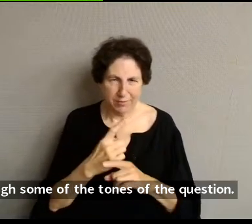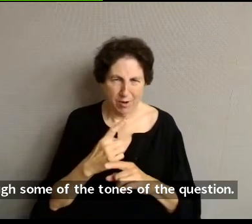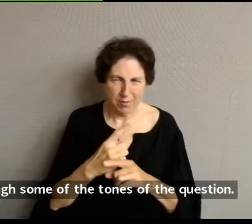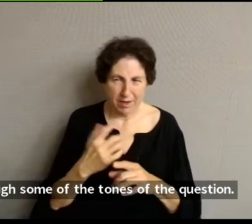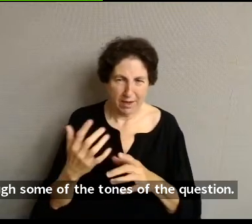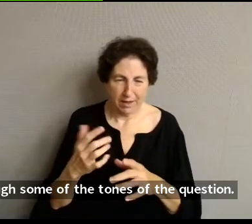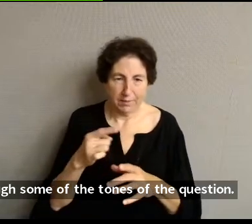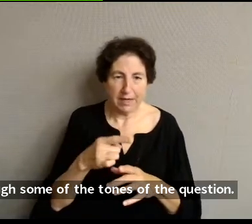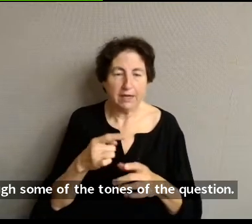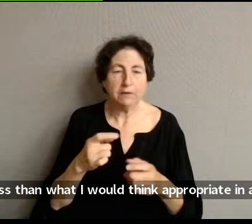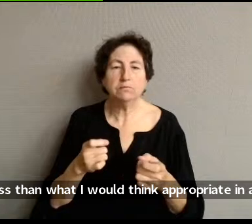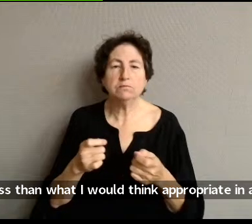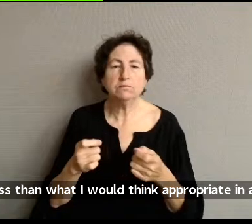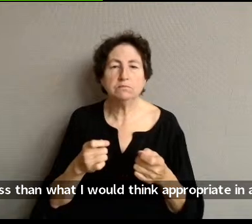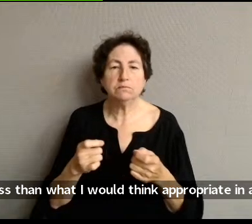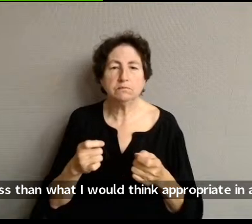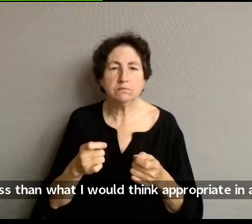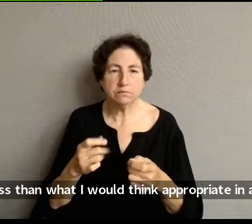general meeting.